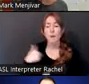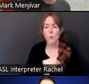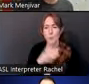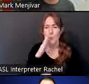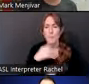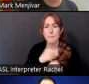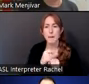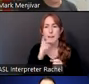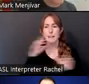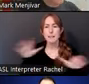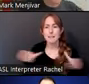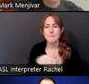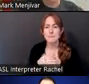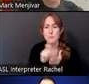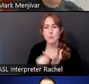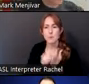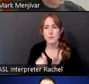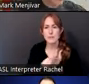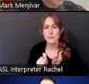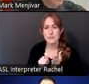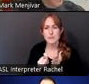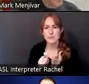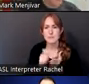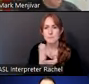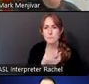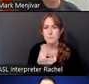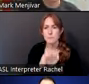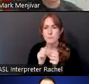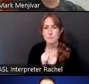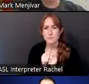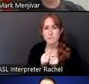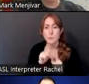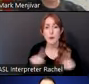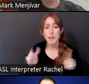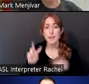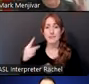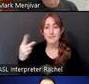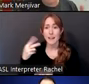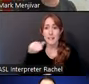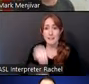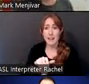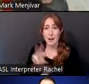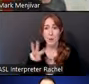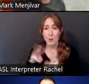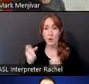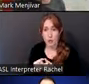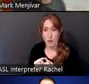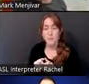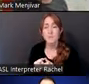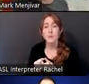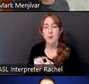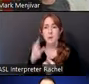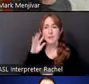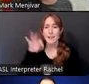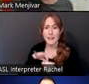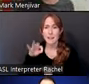the book. But on that second night was the election where Trump came to the presidency. And so when we